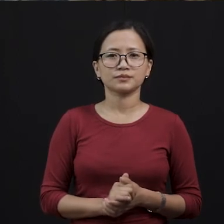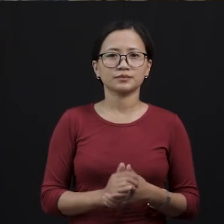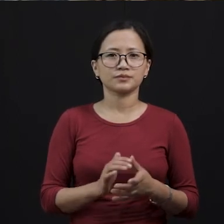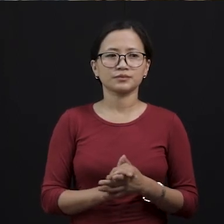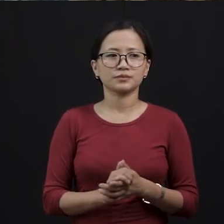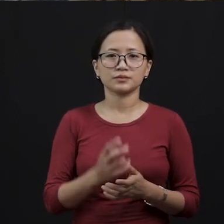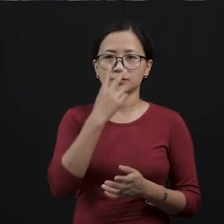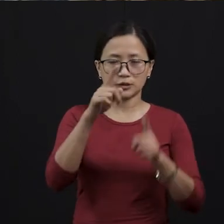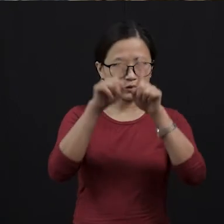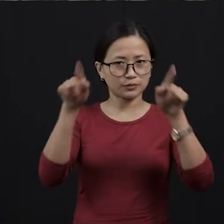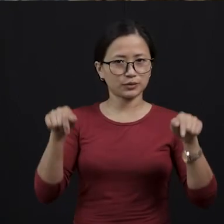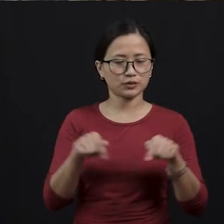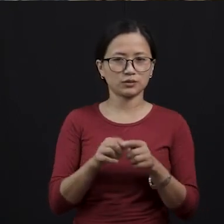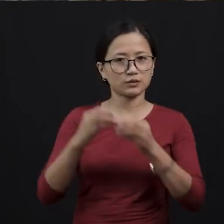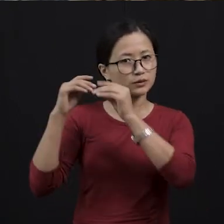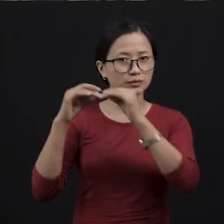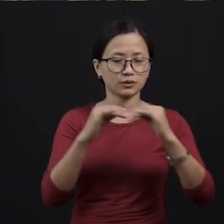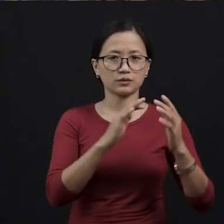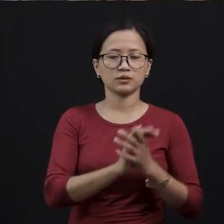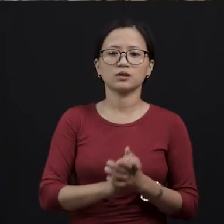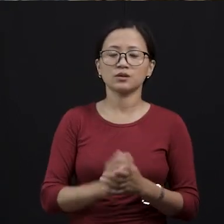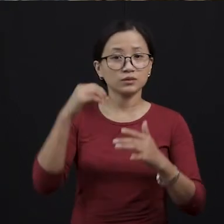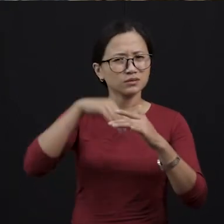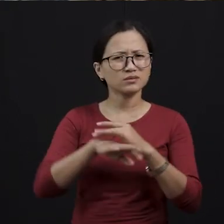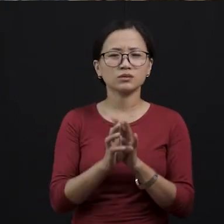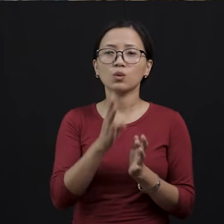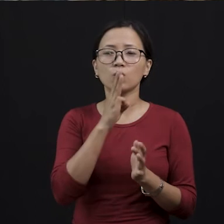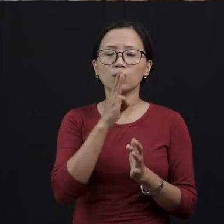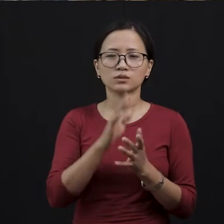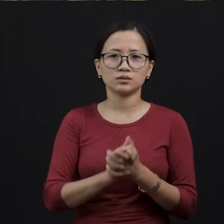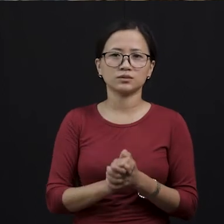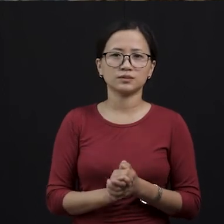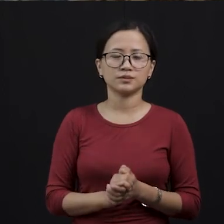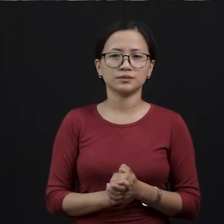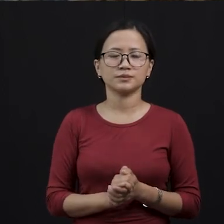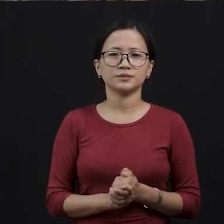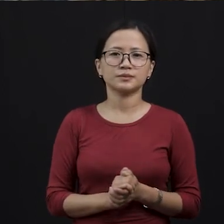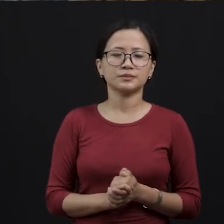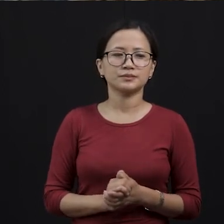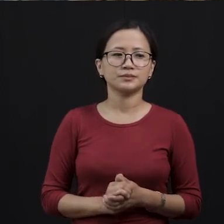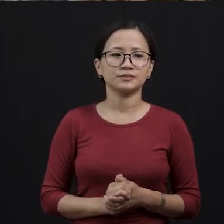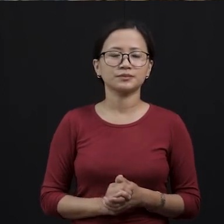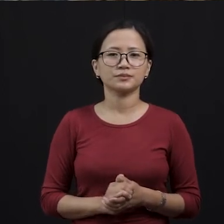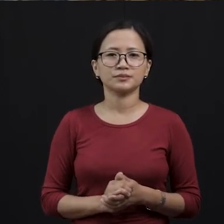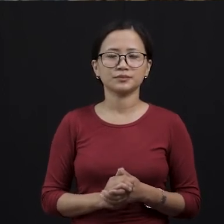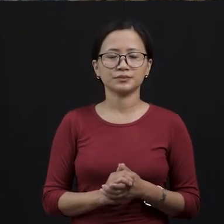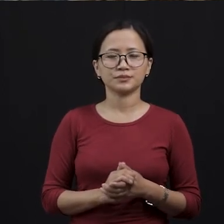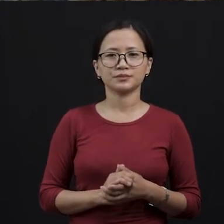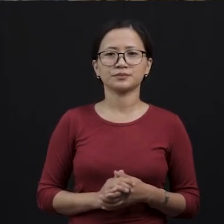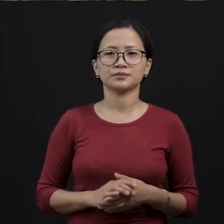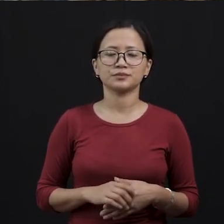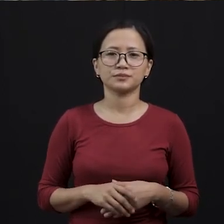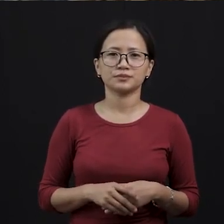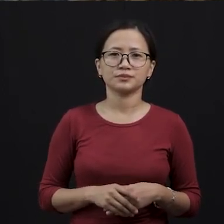means the habitat which is in water bodies, different types of water bodies, lakes, oceans,